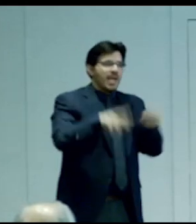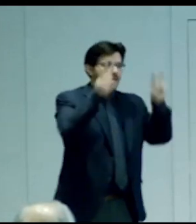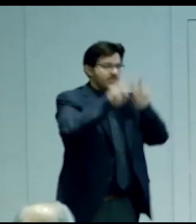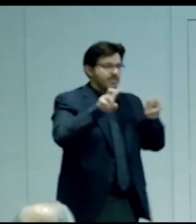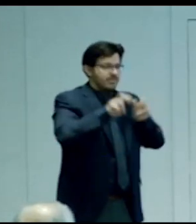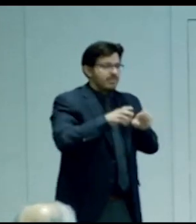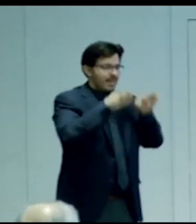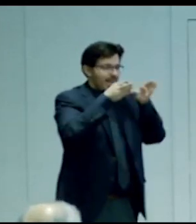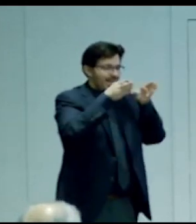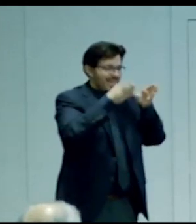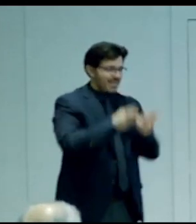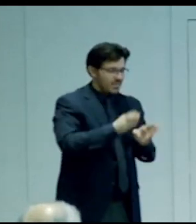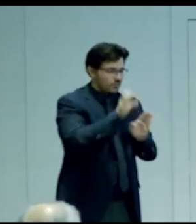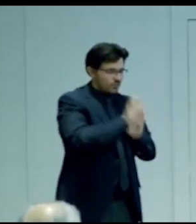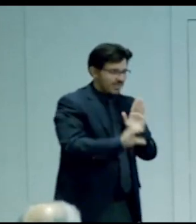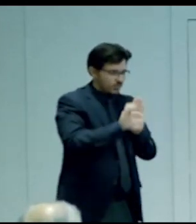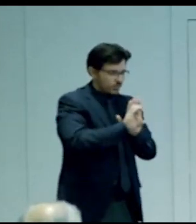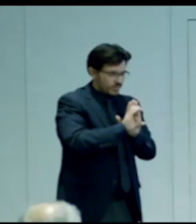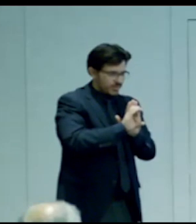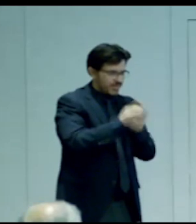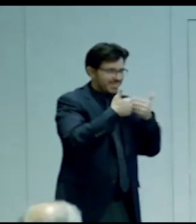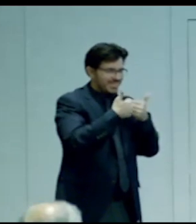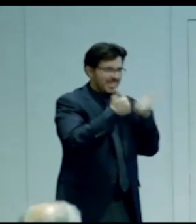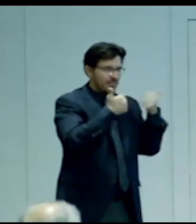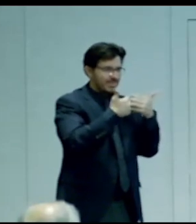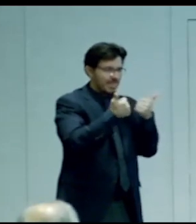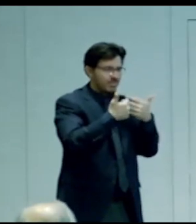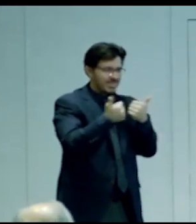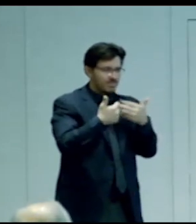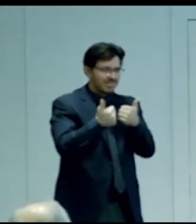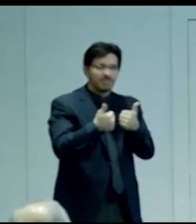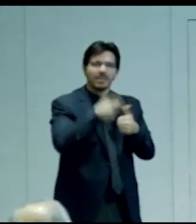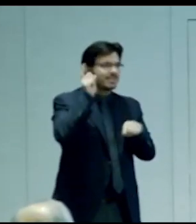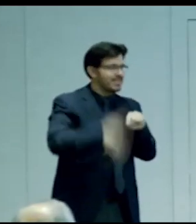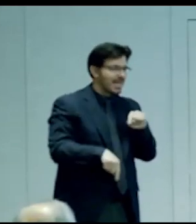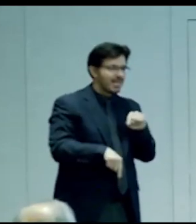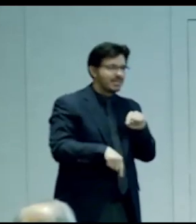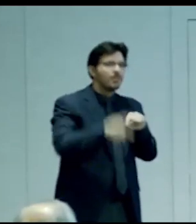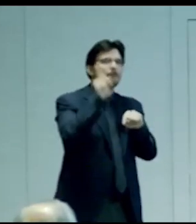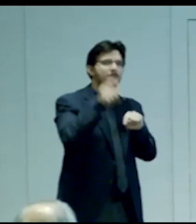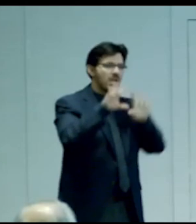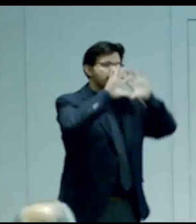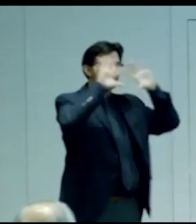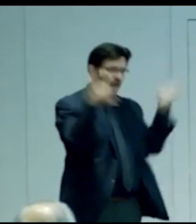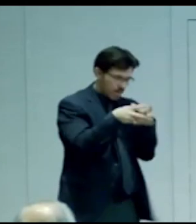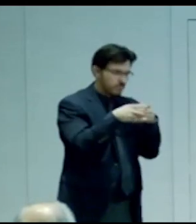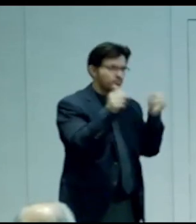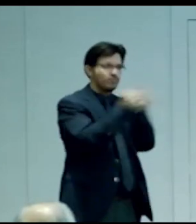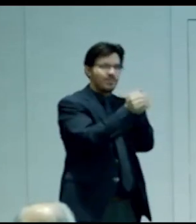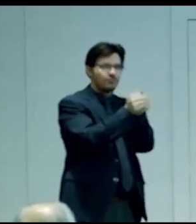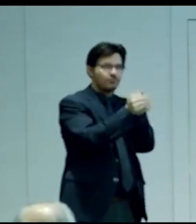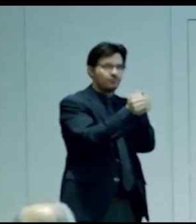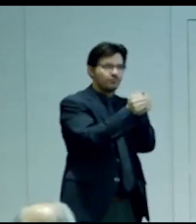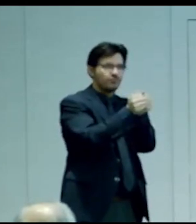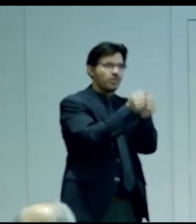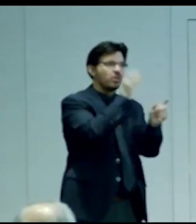of an individual separately, that is a splitting apart the individual, and that the cultural